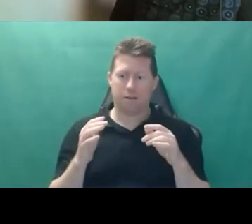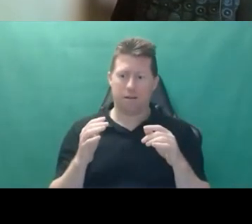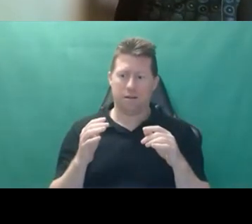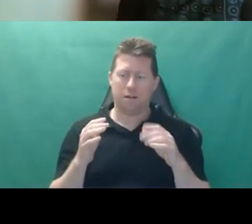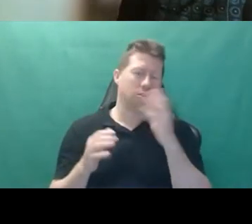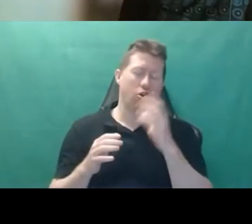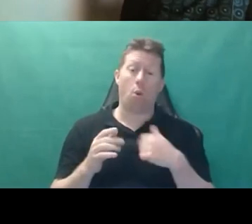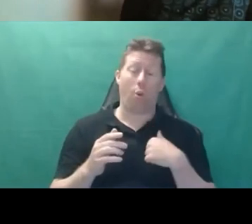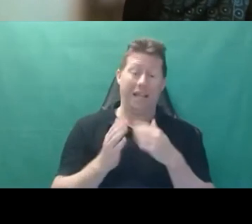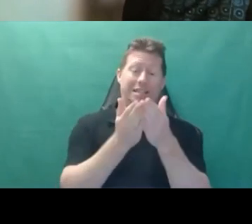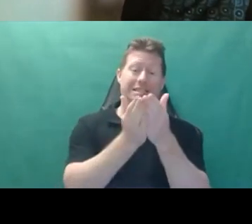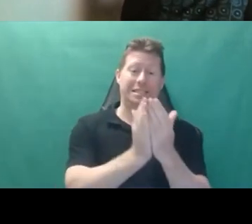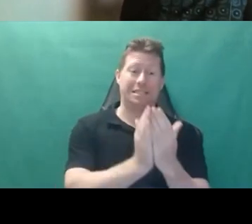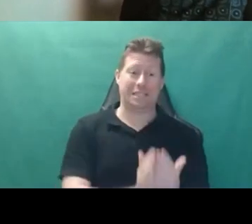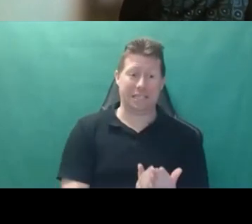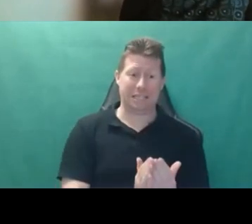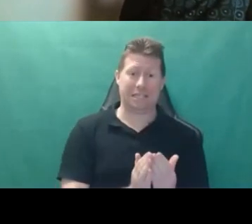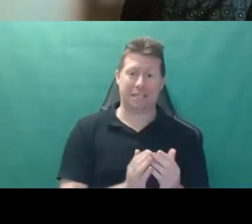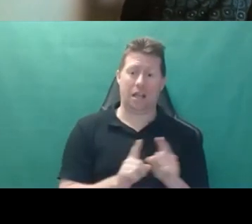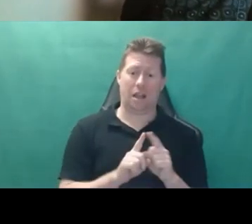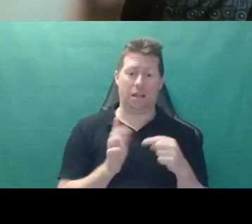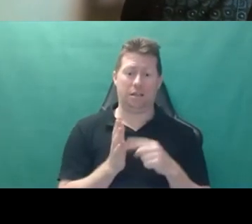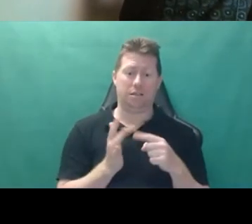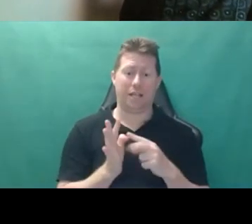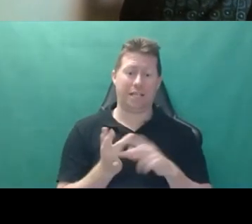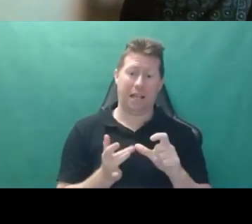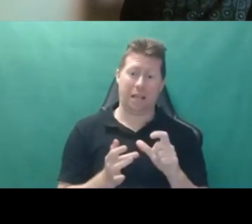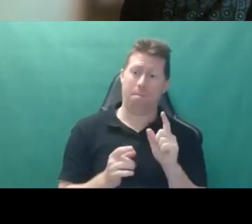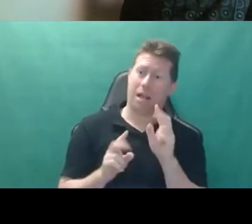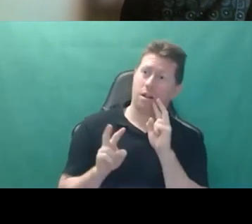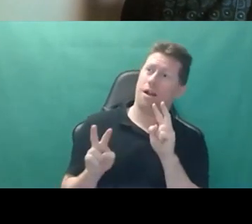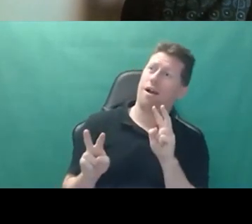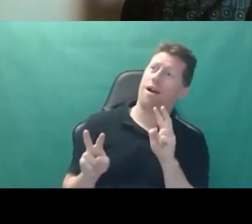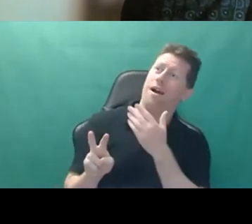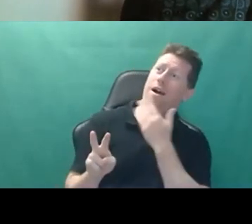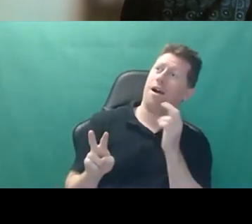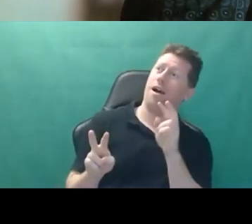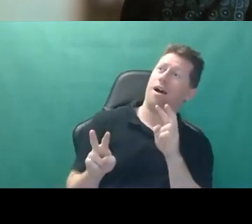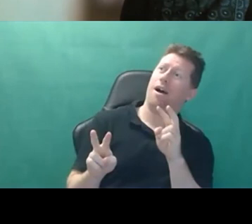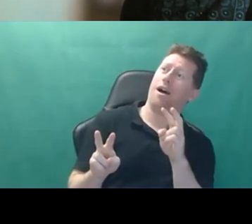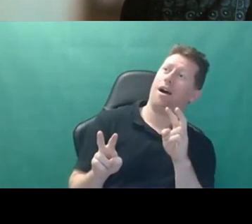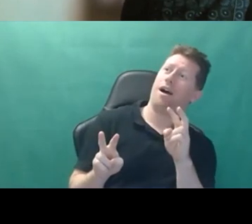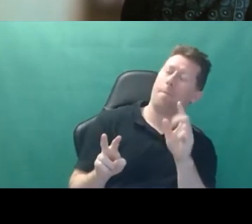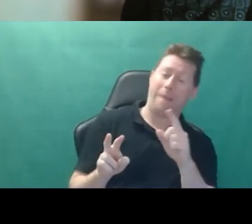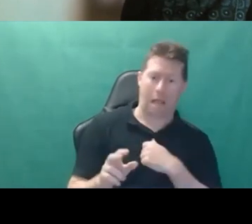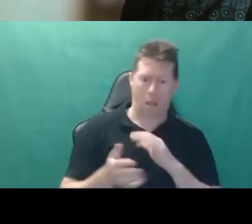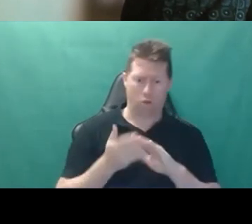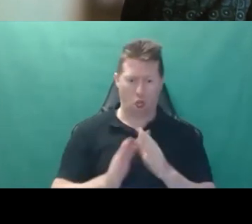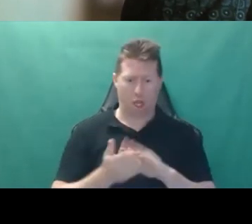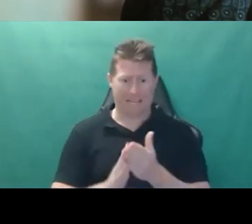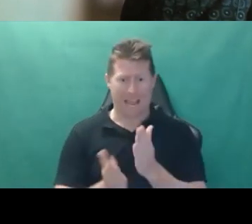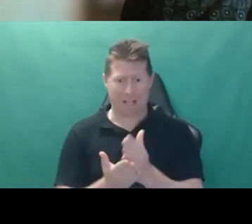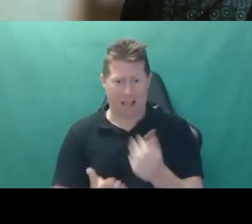admiring the paint work or something. I just think it's really important to realize how much our society forces people and actually makes